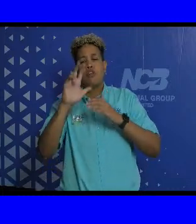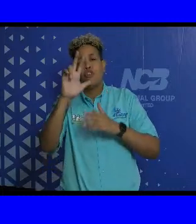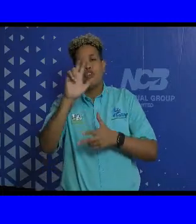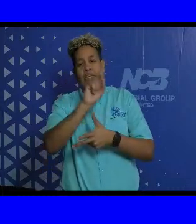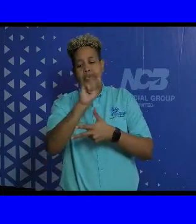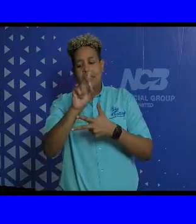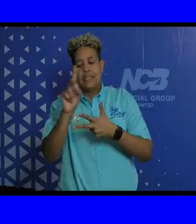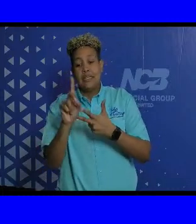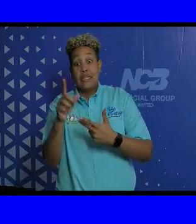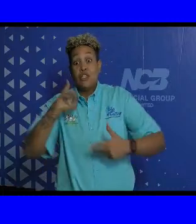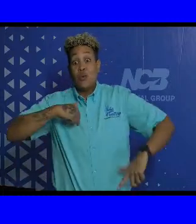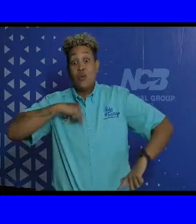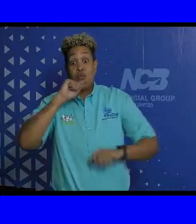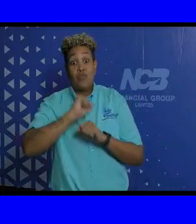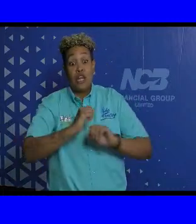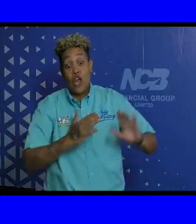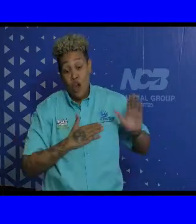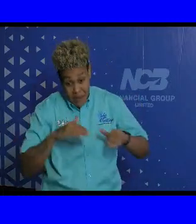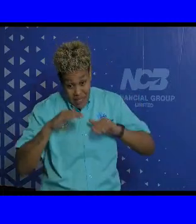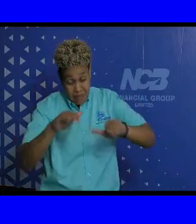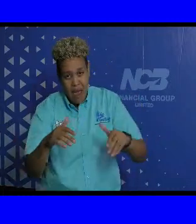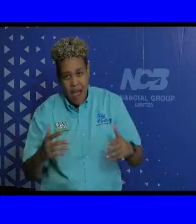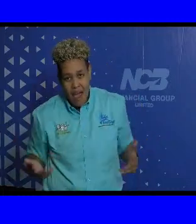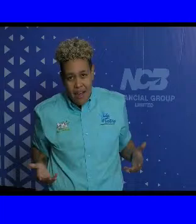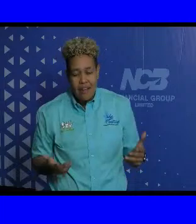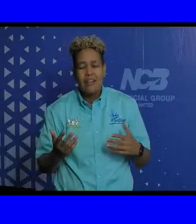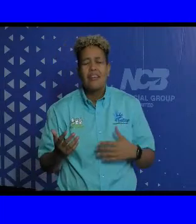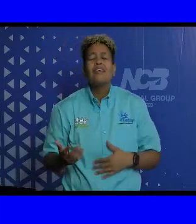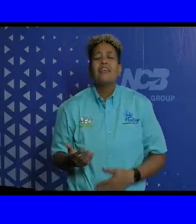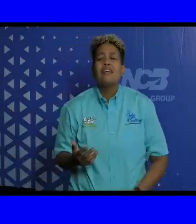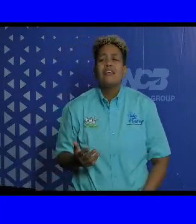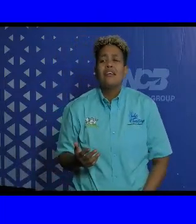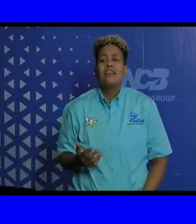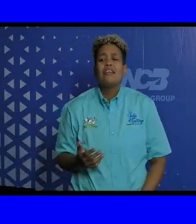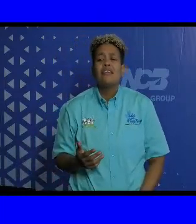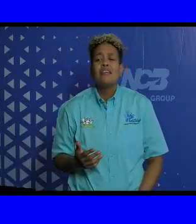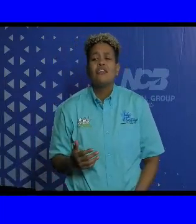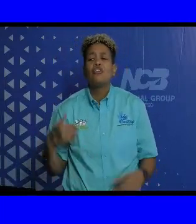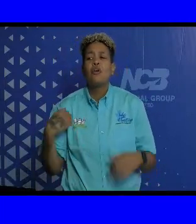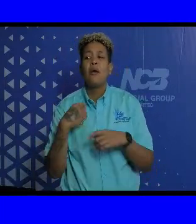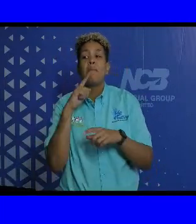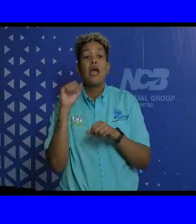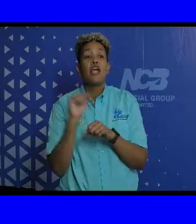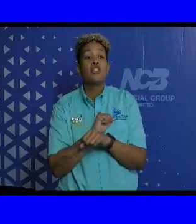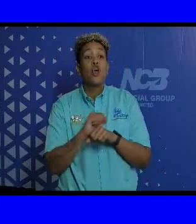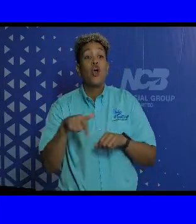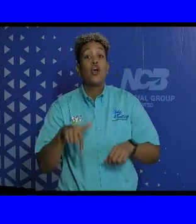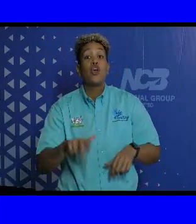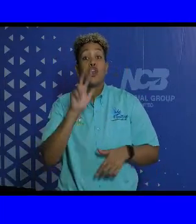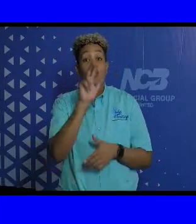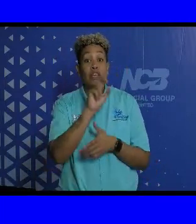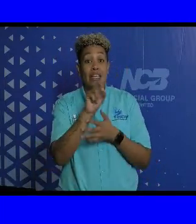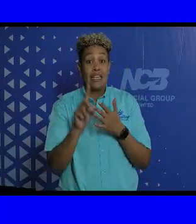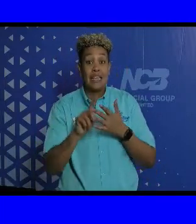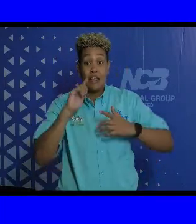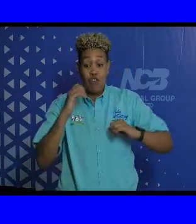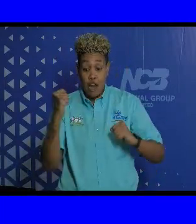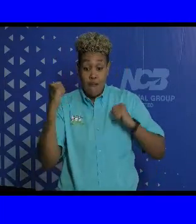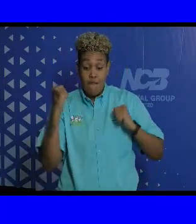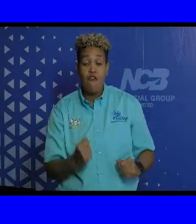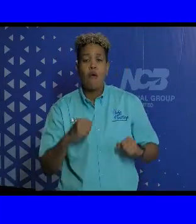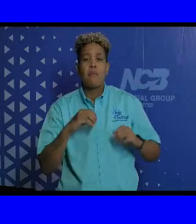3Ds. So we have recommitted to making sure that the 3Ds remain